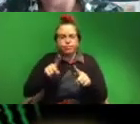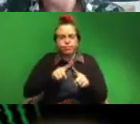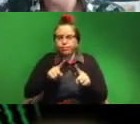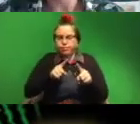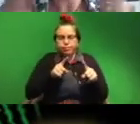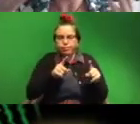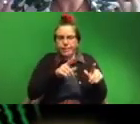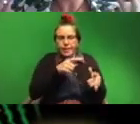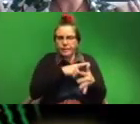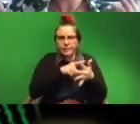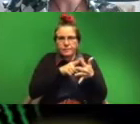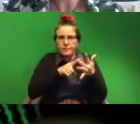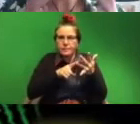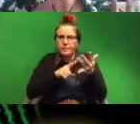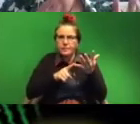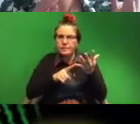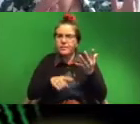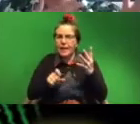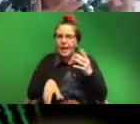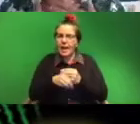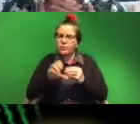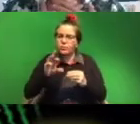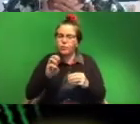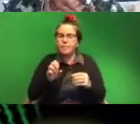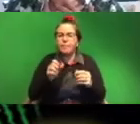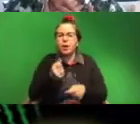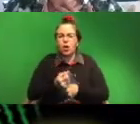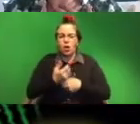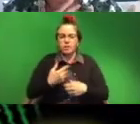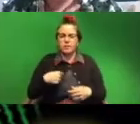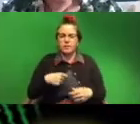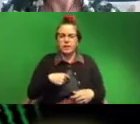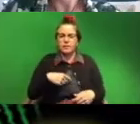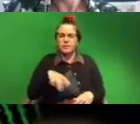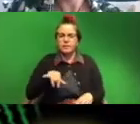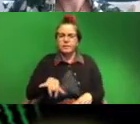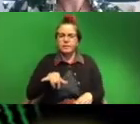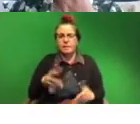can add to a crime might cause us to not be needed.